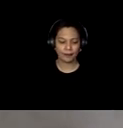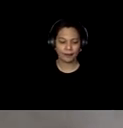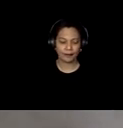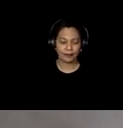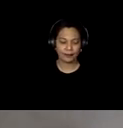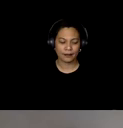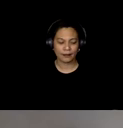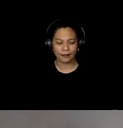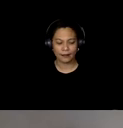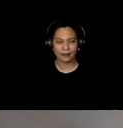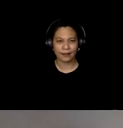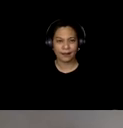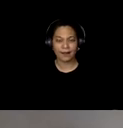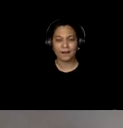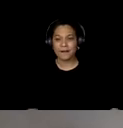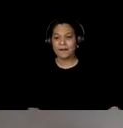Optimizing videos.